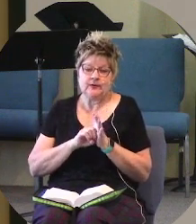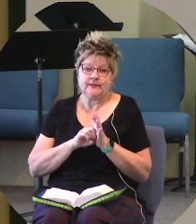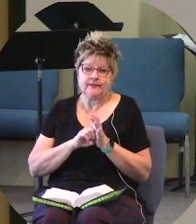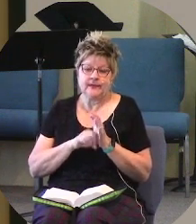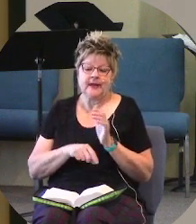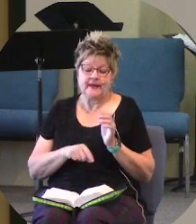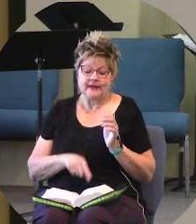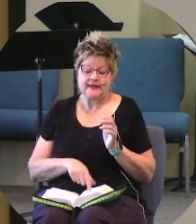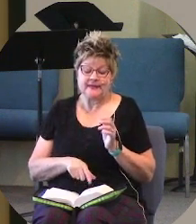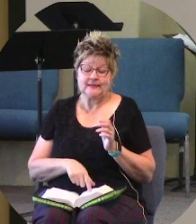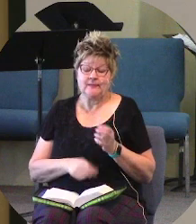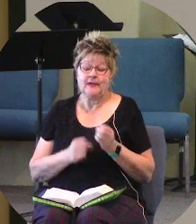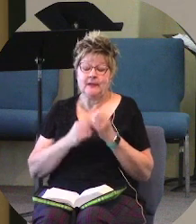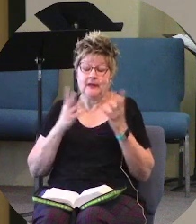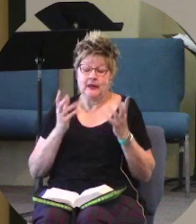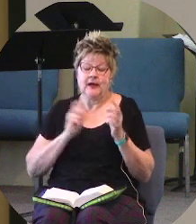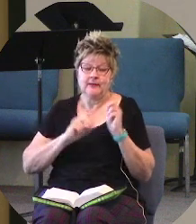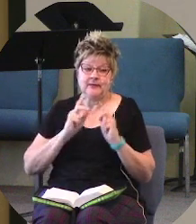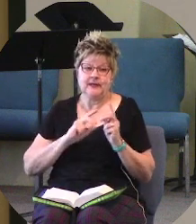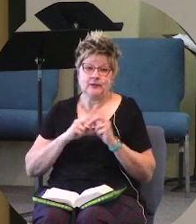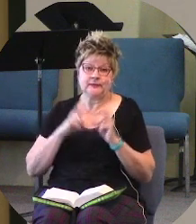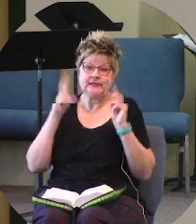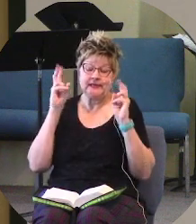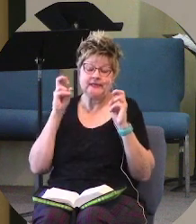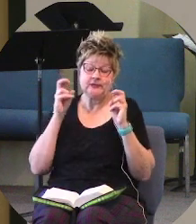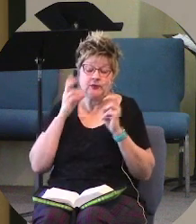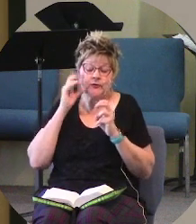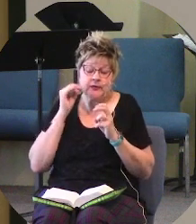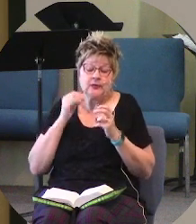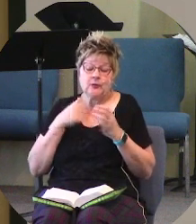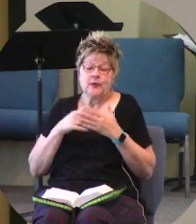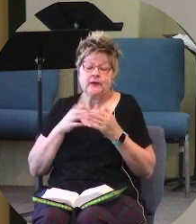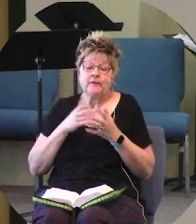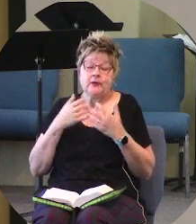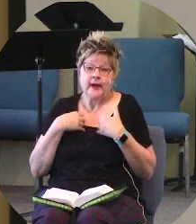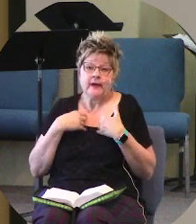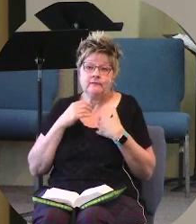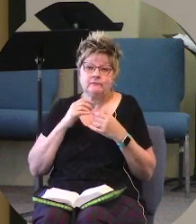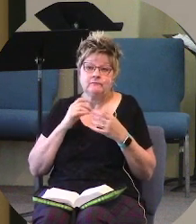of people's stumbling block. You think what you have is yours.